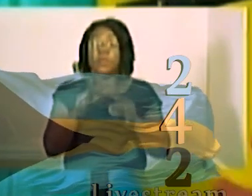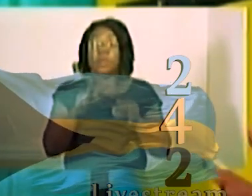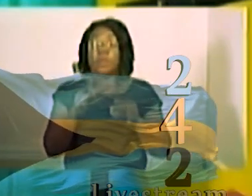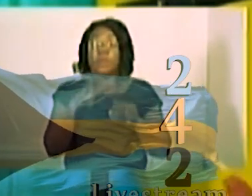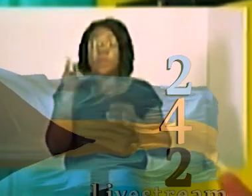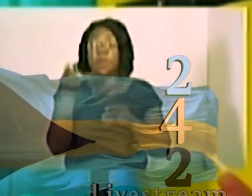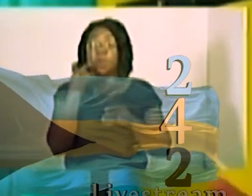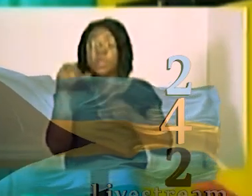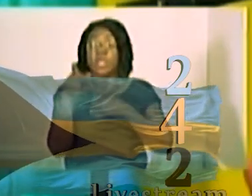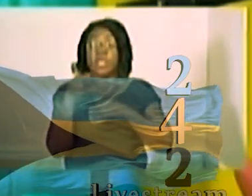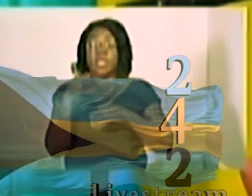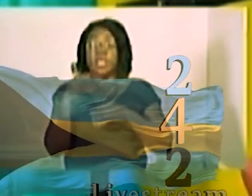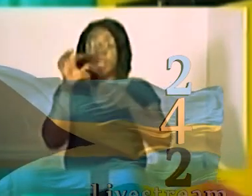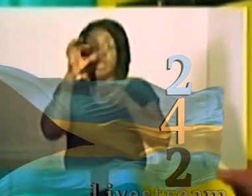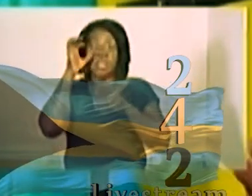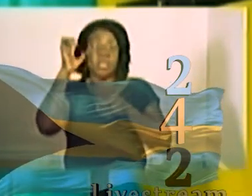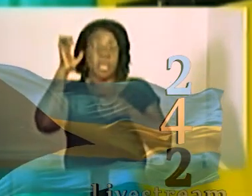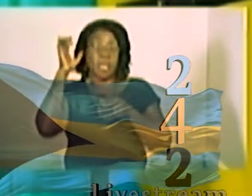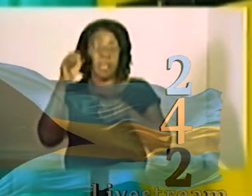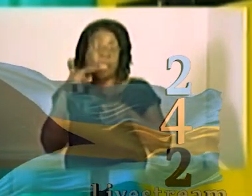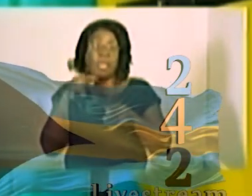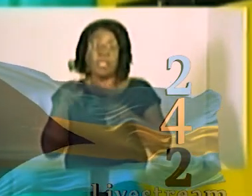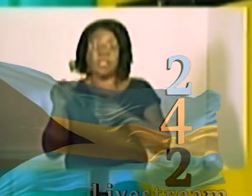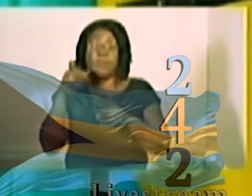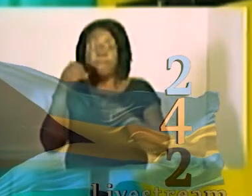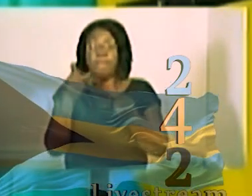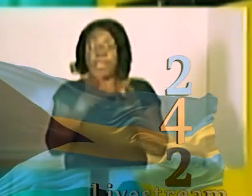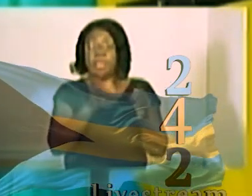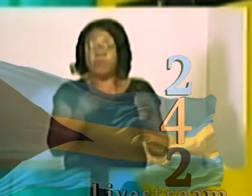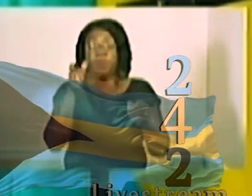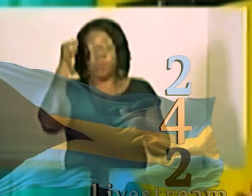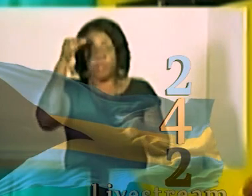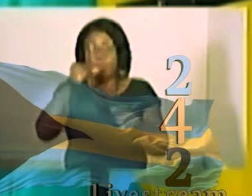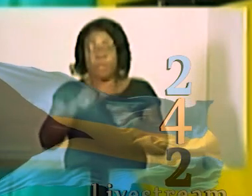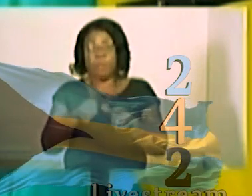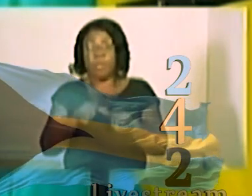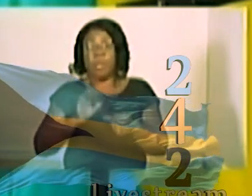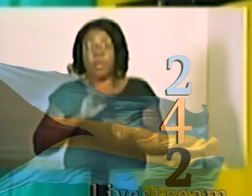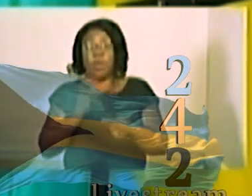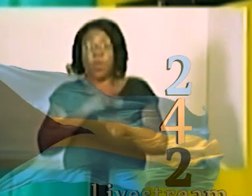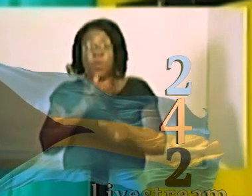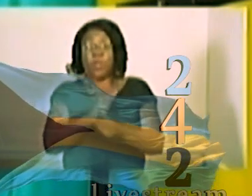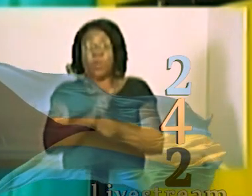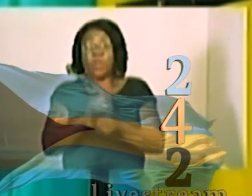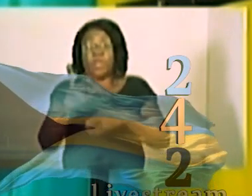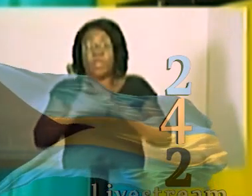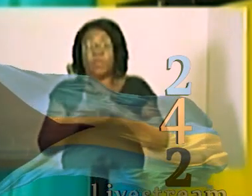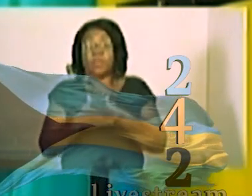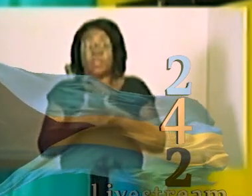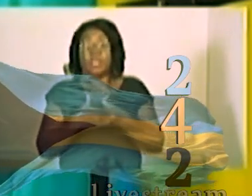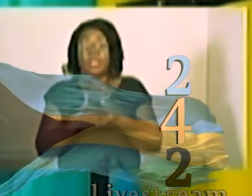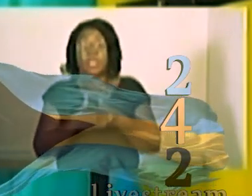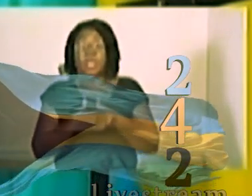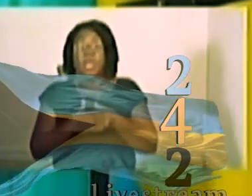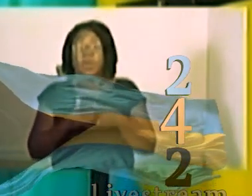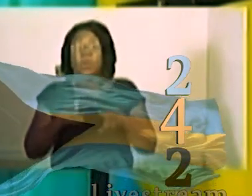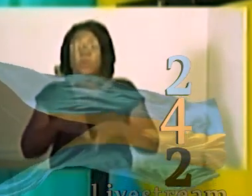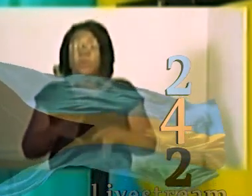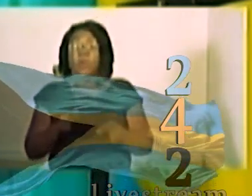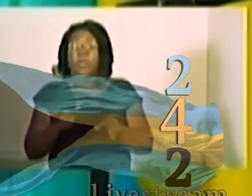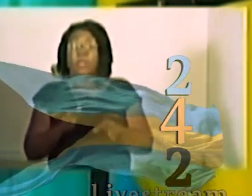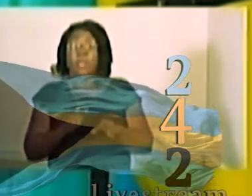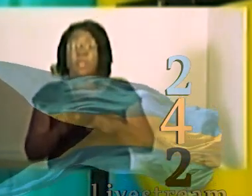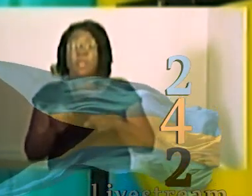China, if many of you would recall, we worked closely with our border control officers,